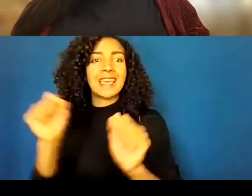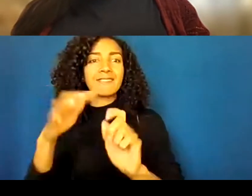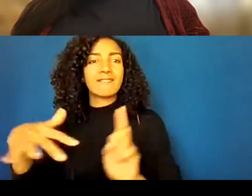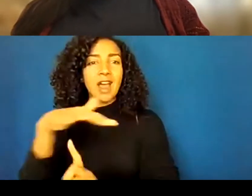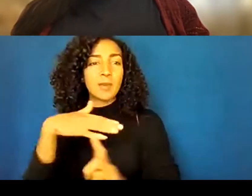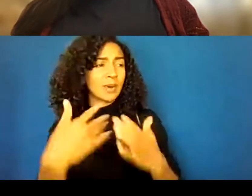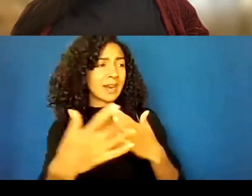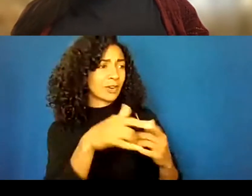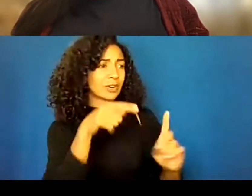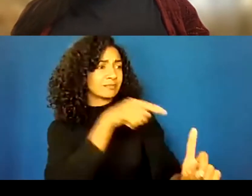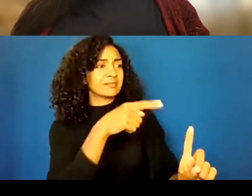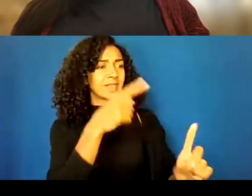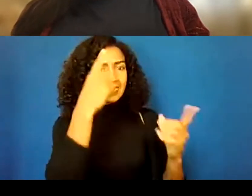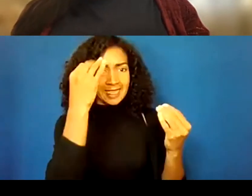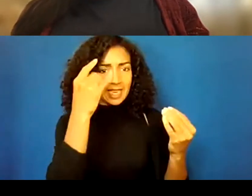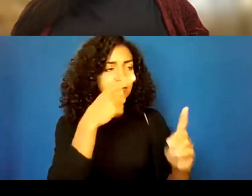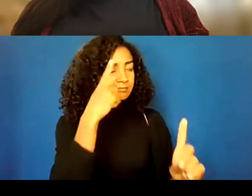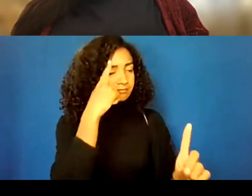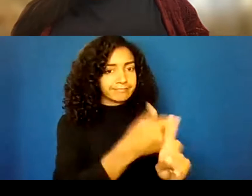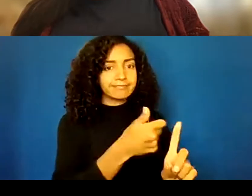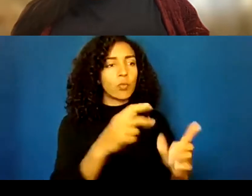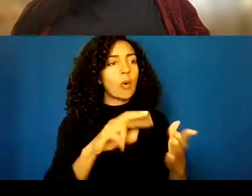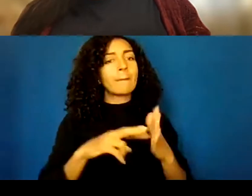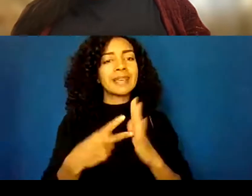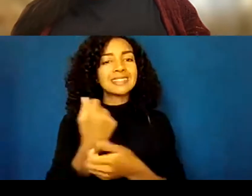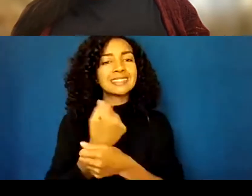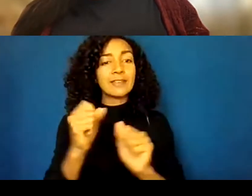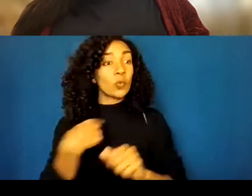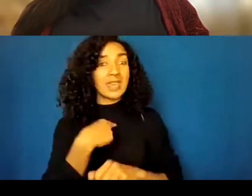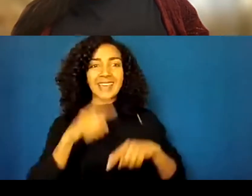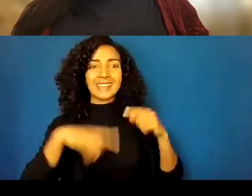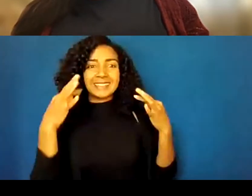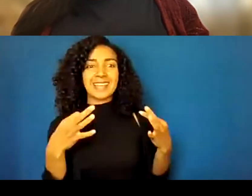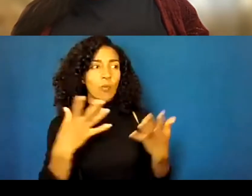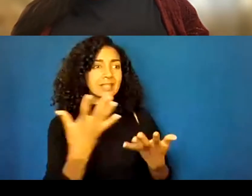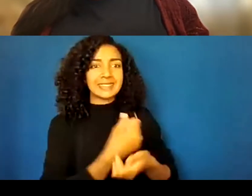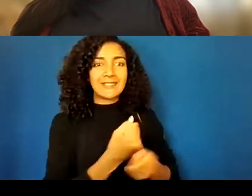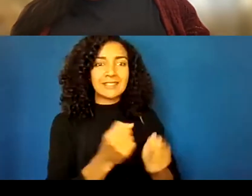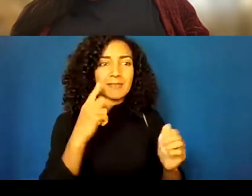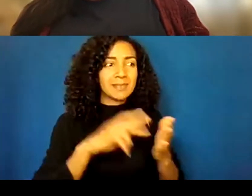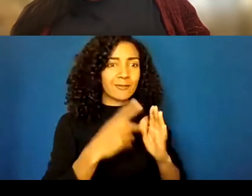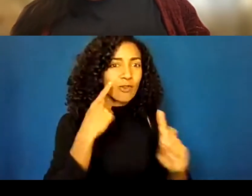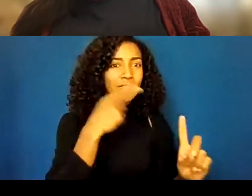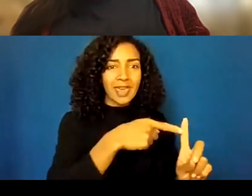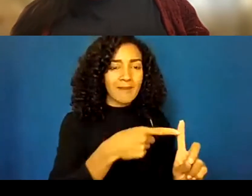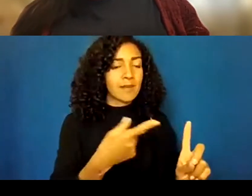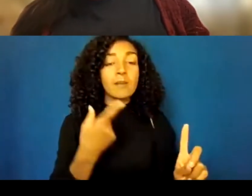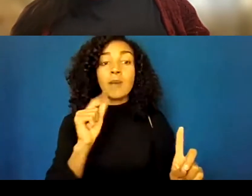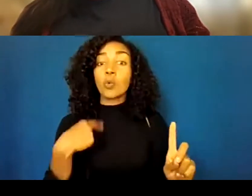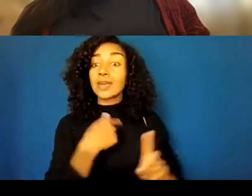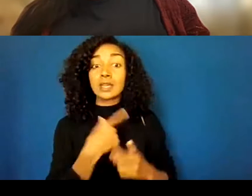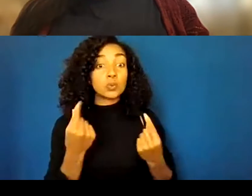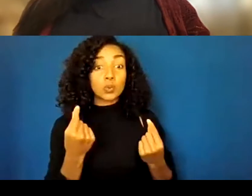determine what a person's safety or what is going to be their reality. But what we can do is then offer things